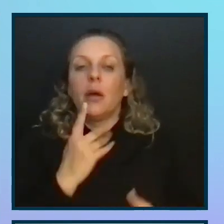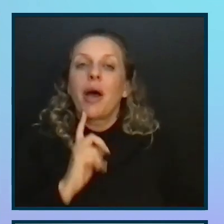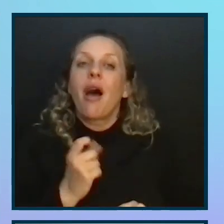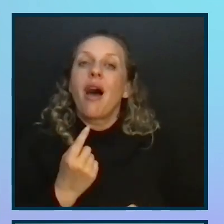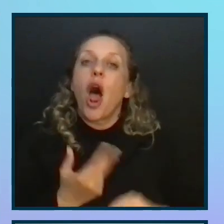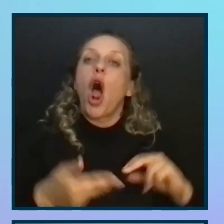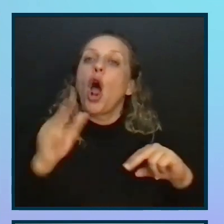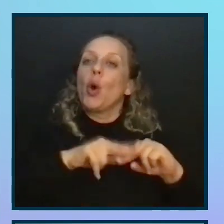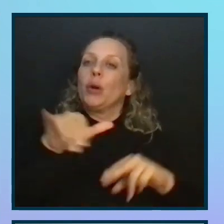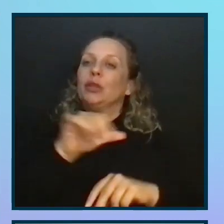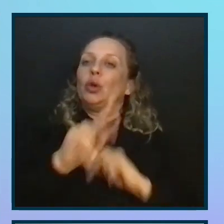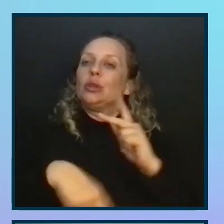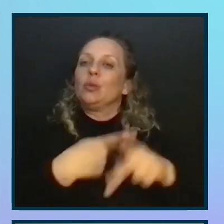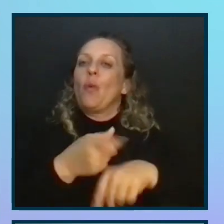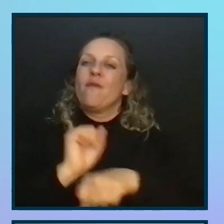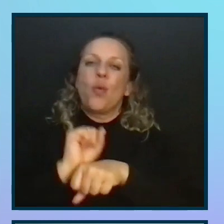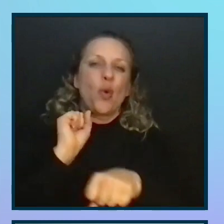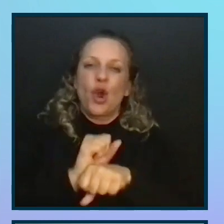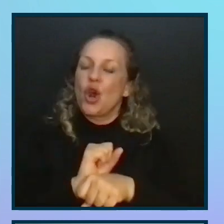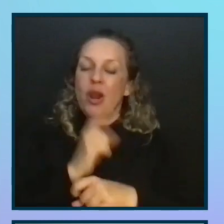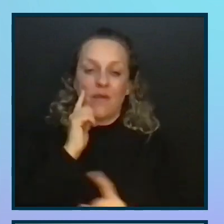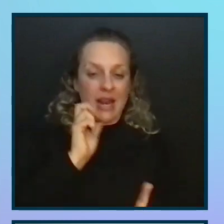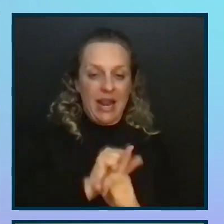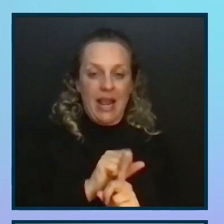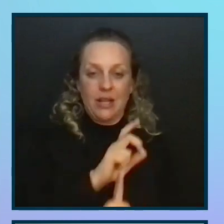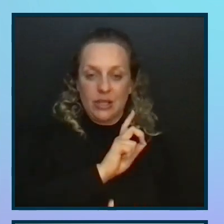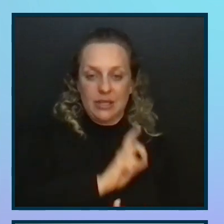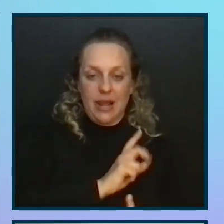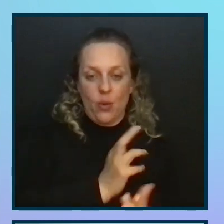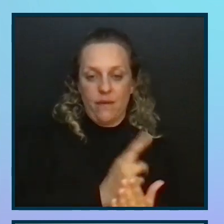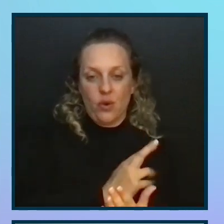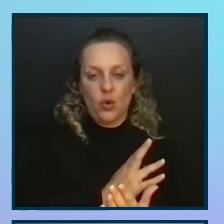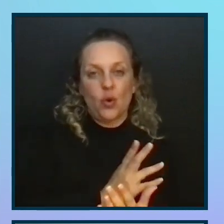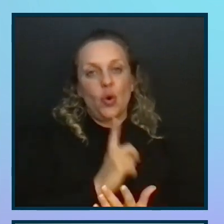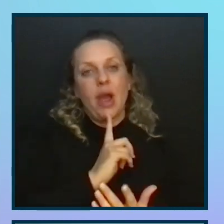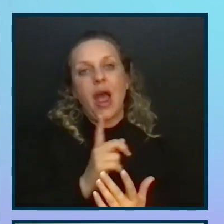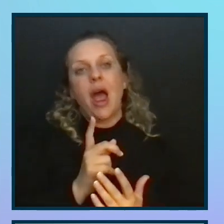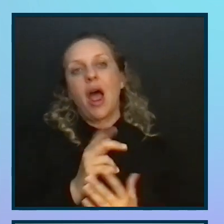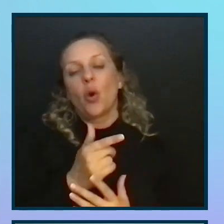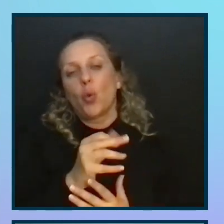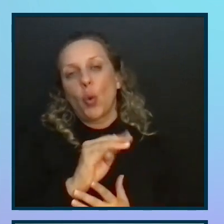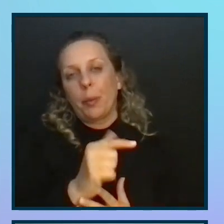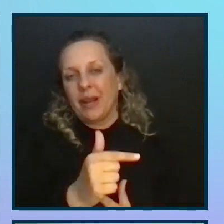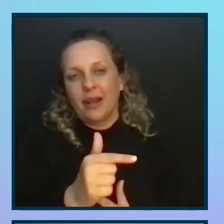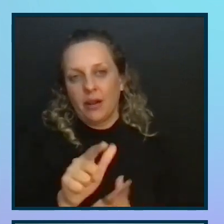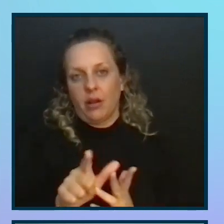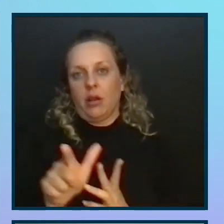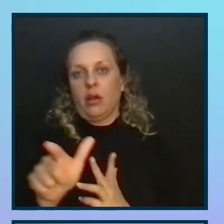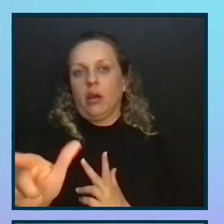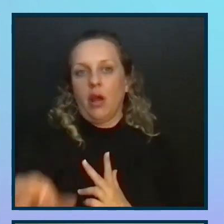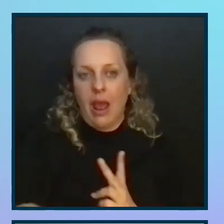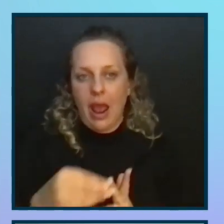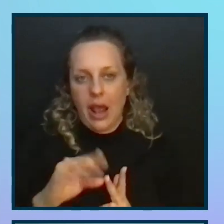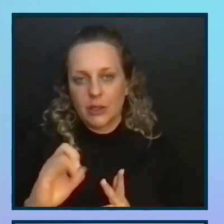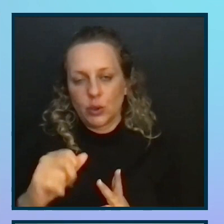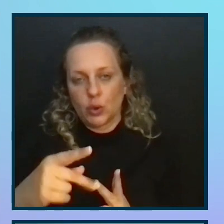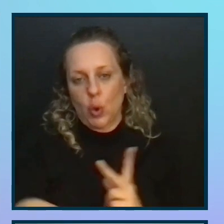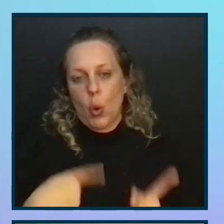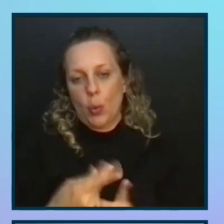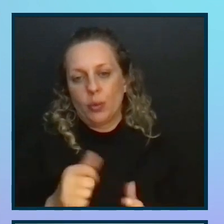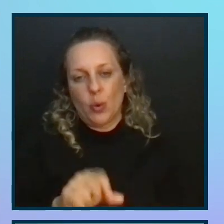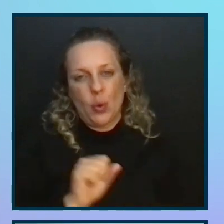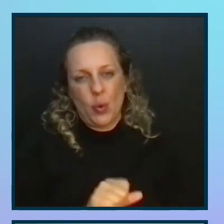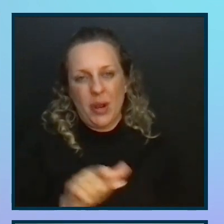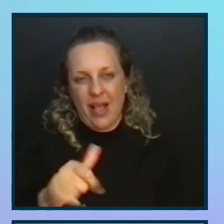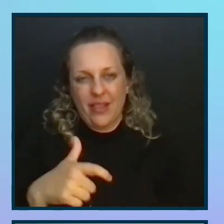That's not the time for this. If we didn't catch it in design review and in grooming, you're definitely not going to add scope to the work in